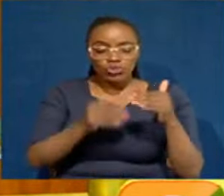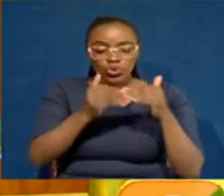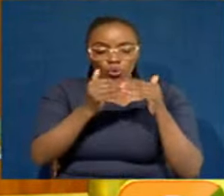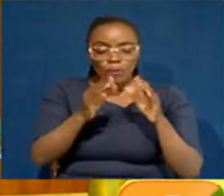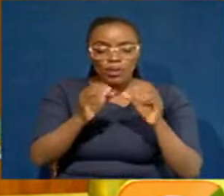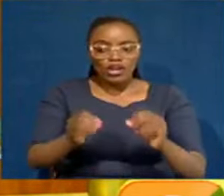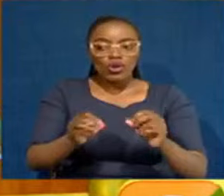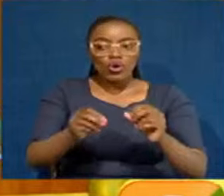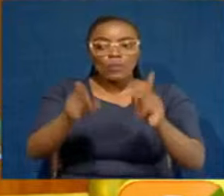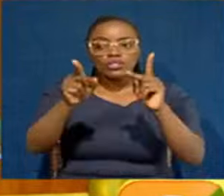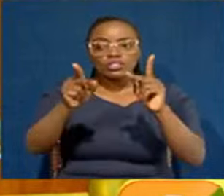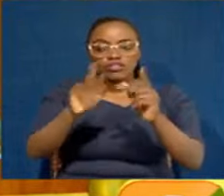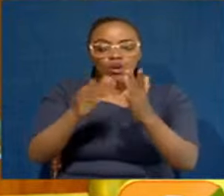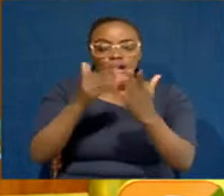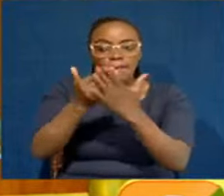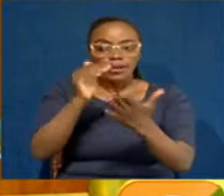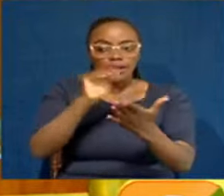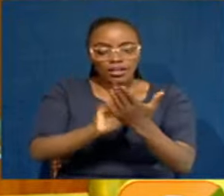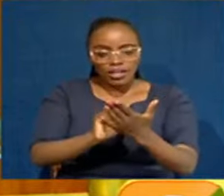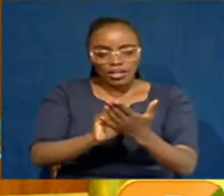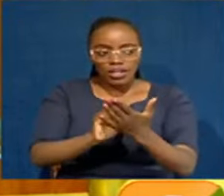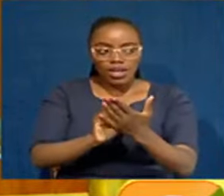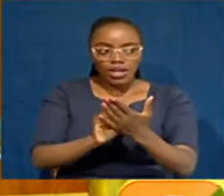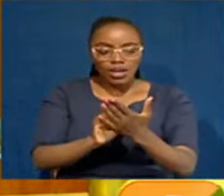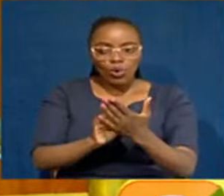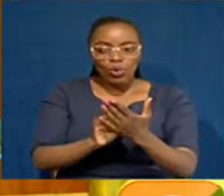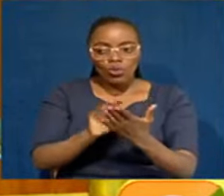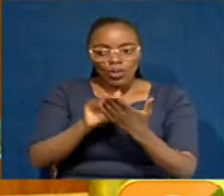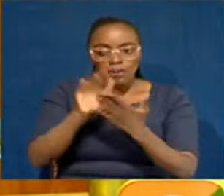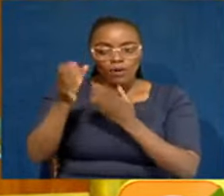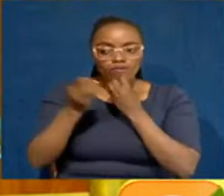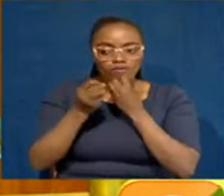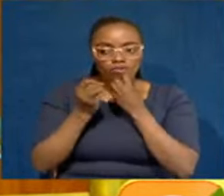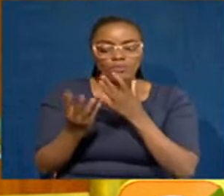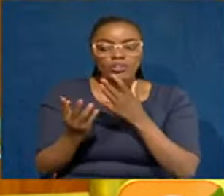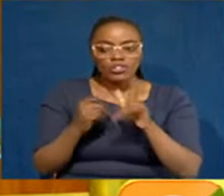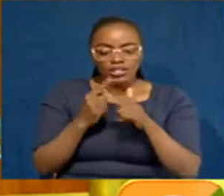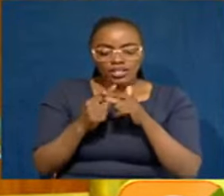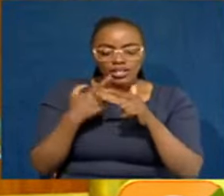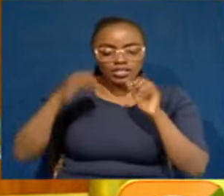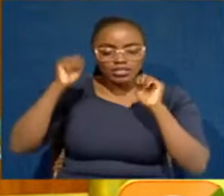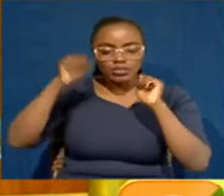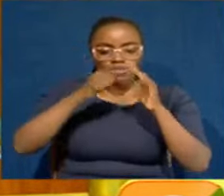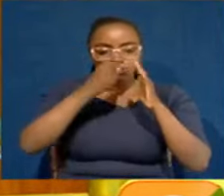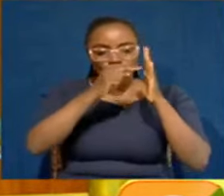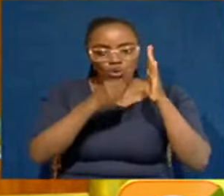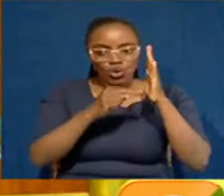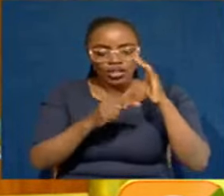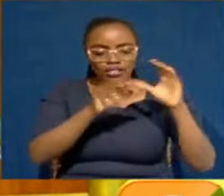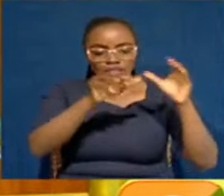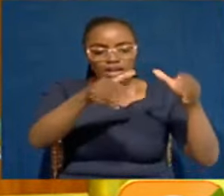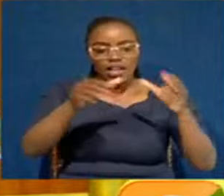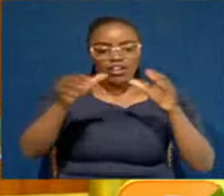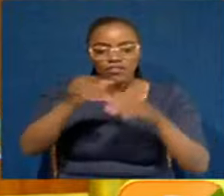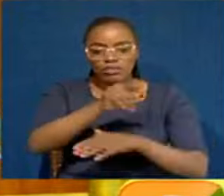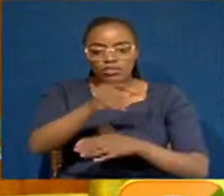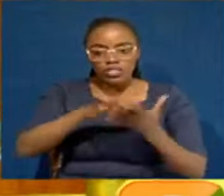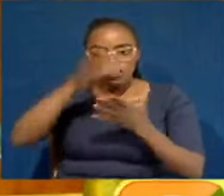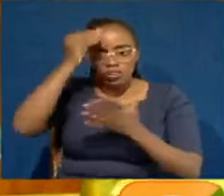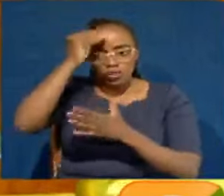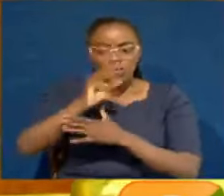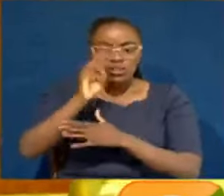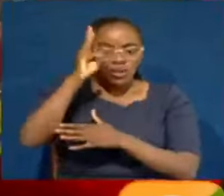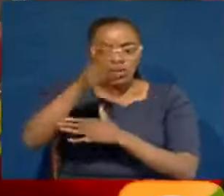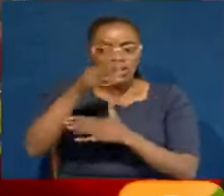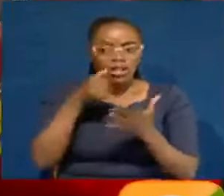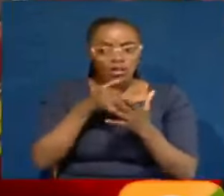the opportunity for appeal so that with more information, we can then correctly classify these students, and this will